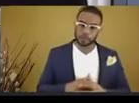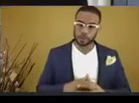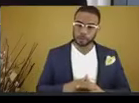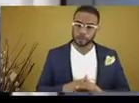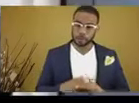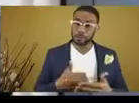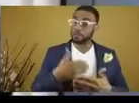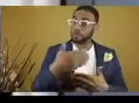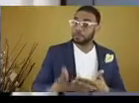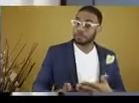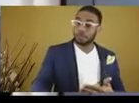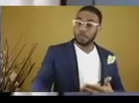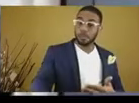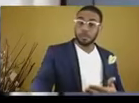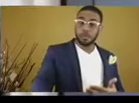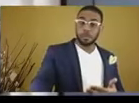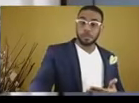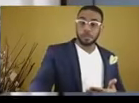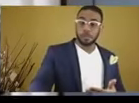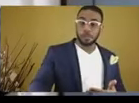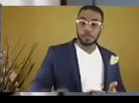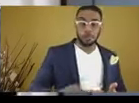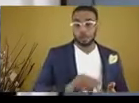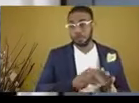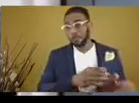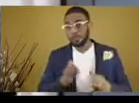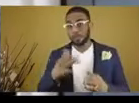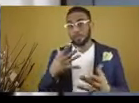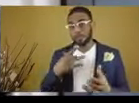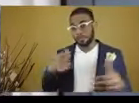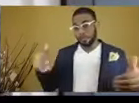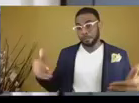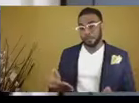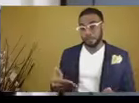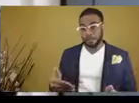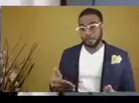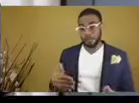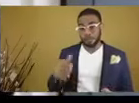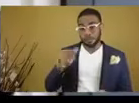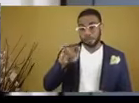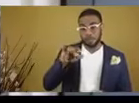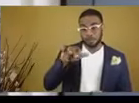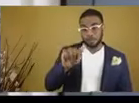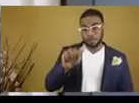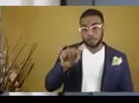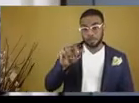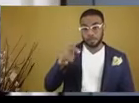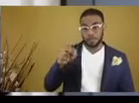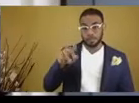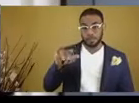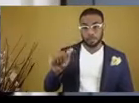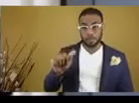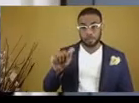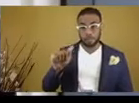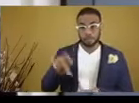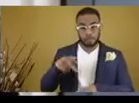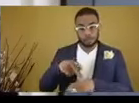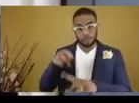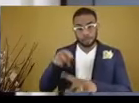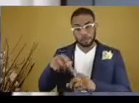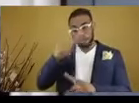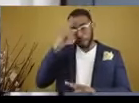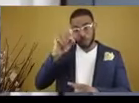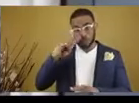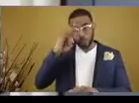Next, though, turning the page slightly, I'd like to introduce Alicia Garza, principal at the Black to the Future